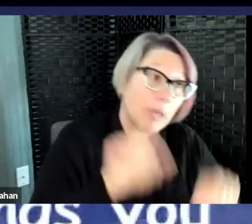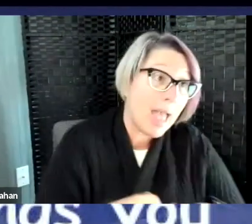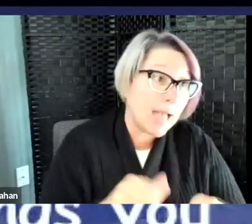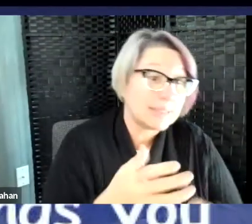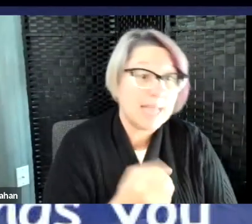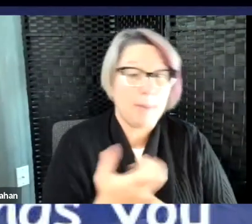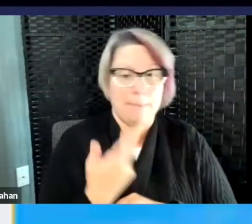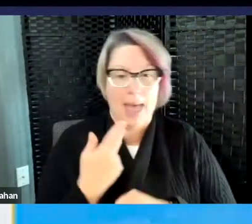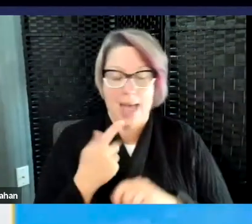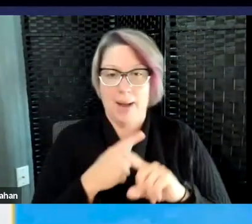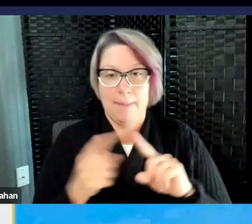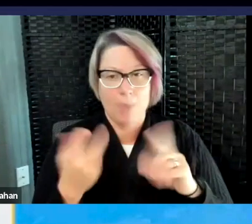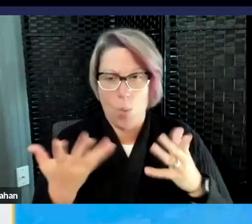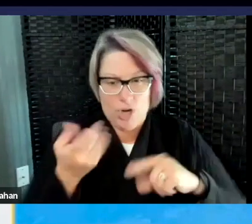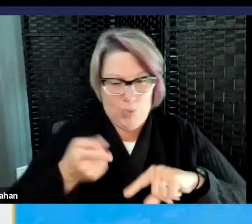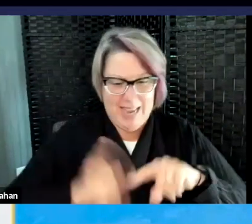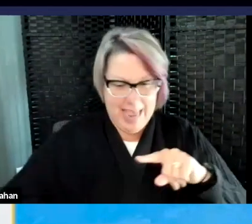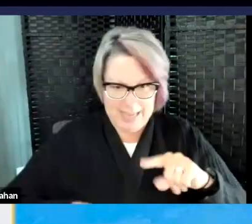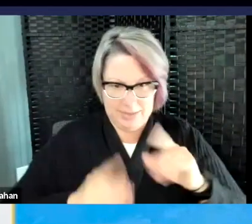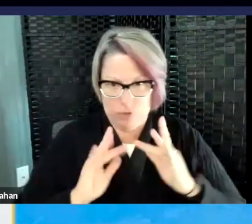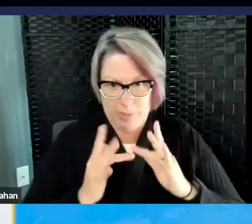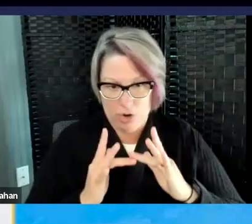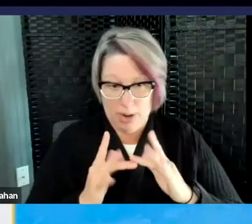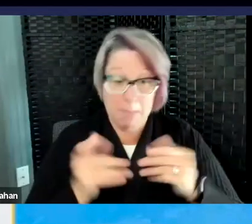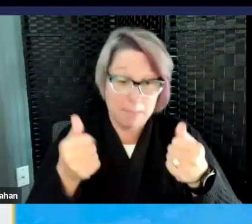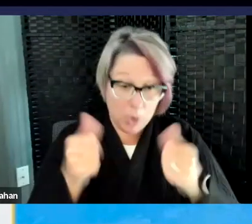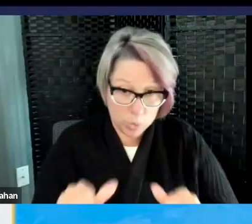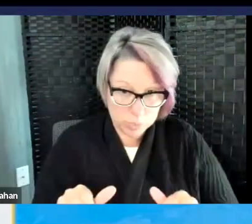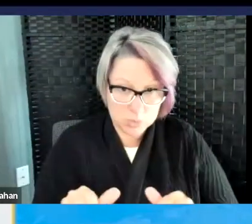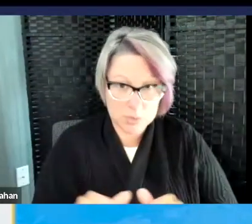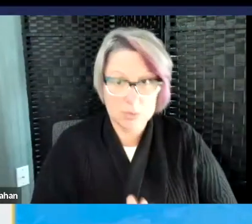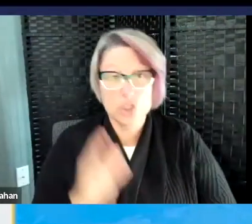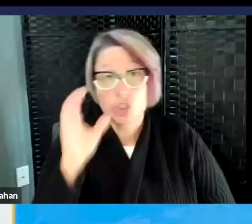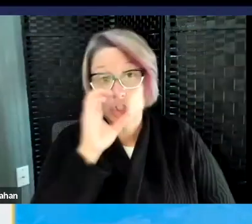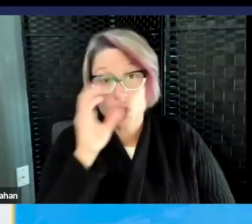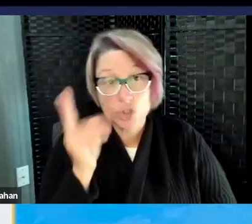some things that you can't take back? Right. So Declan says posts. What about your search history?